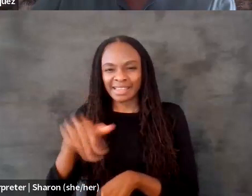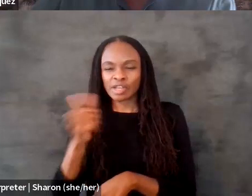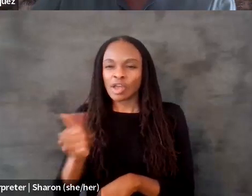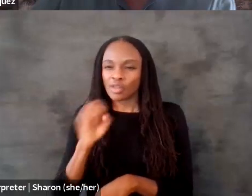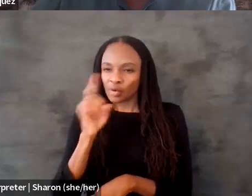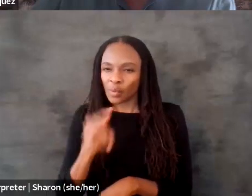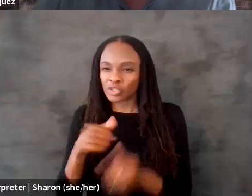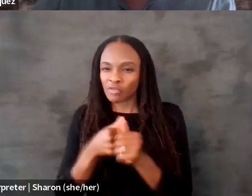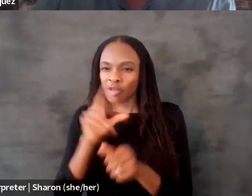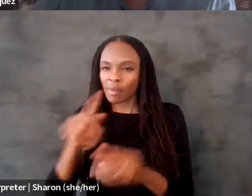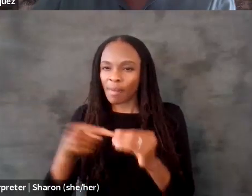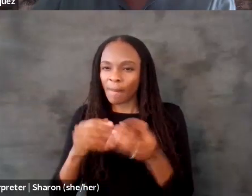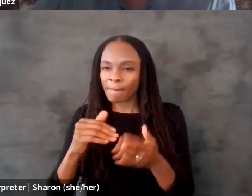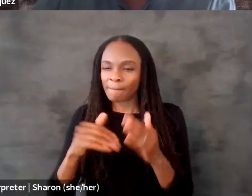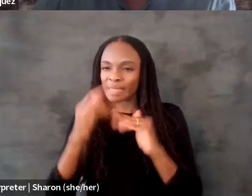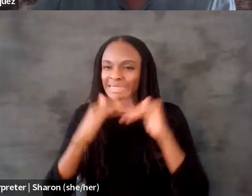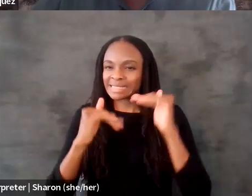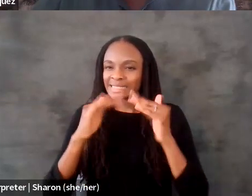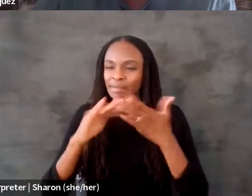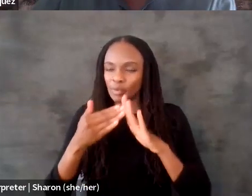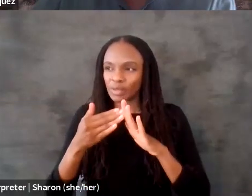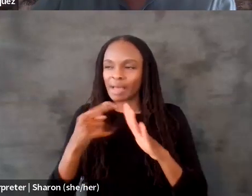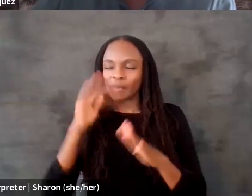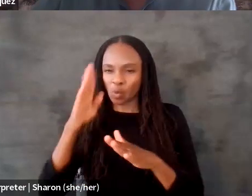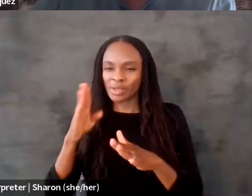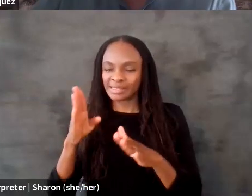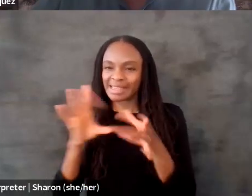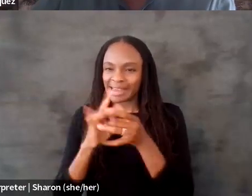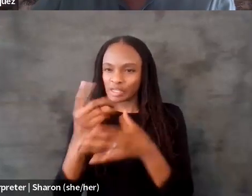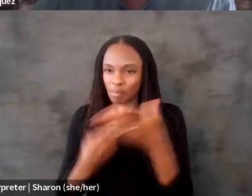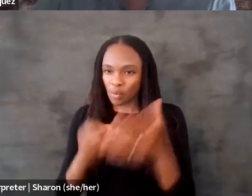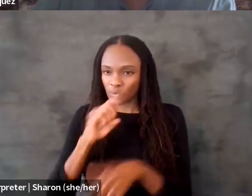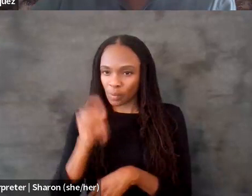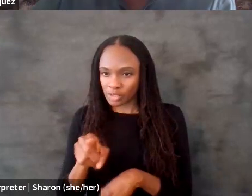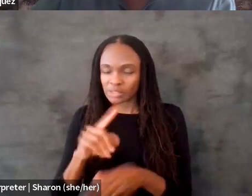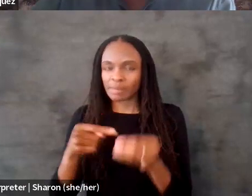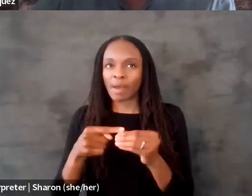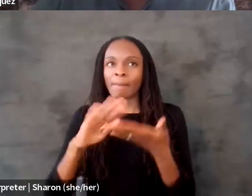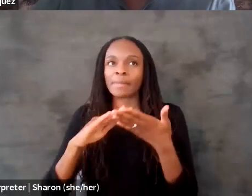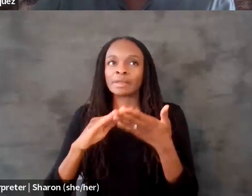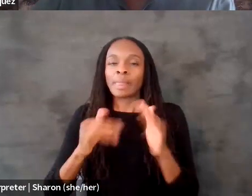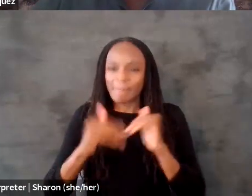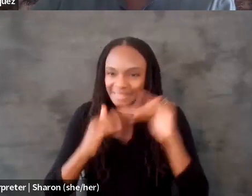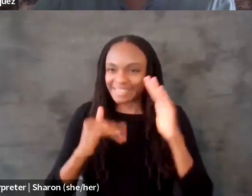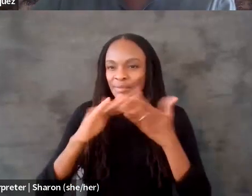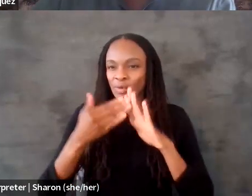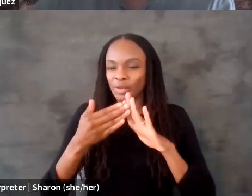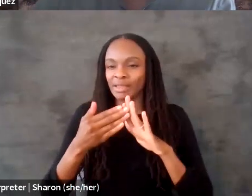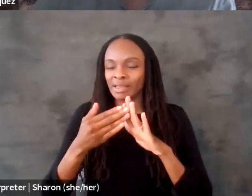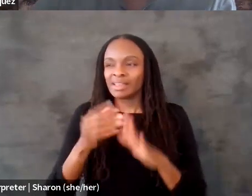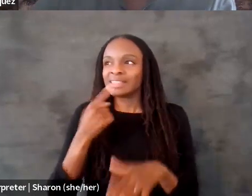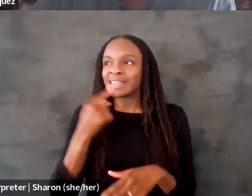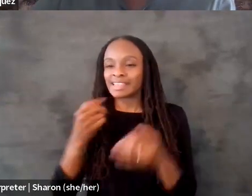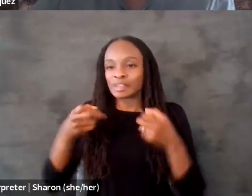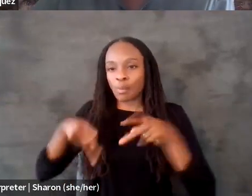up with like building community. And so just to tie those two in around building community, but it's saying that it's still a challenge. It's a privilege, especially